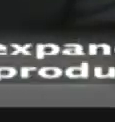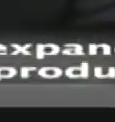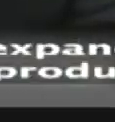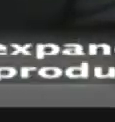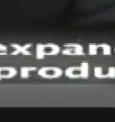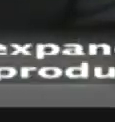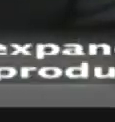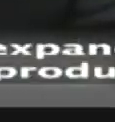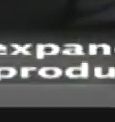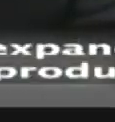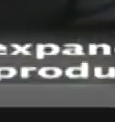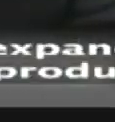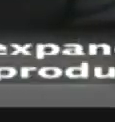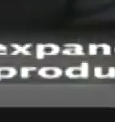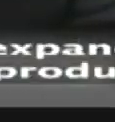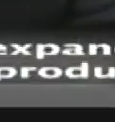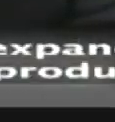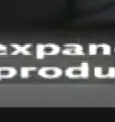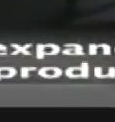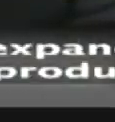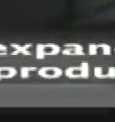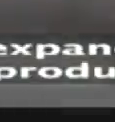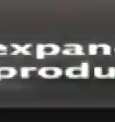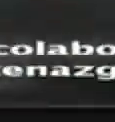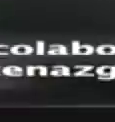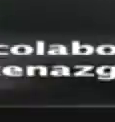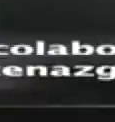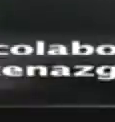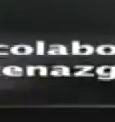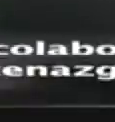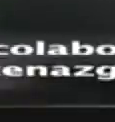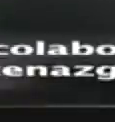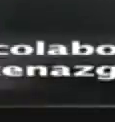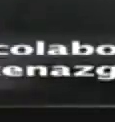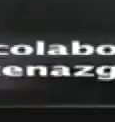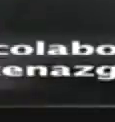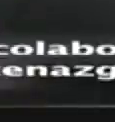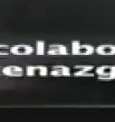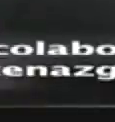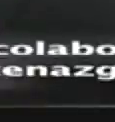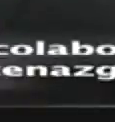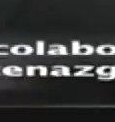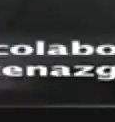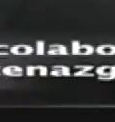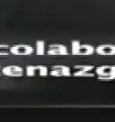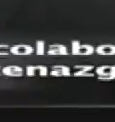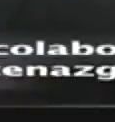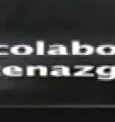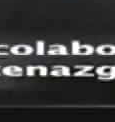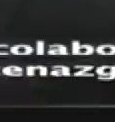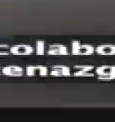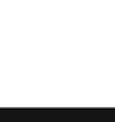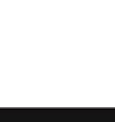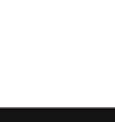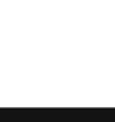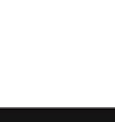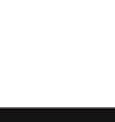we seek to expand global manufacturing capacity. This is a time for partnership, not patronage.